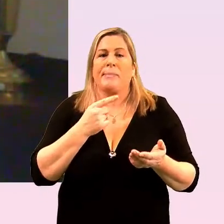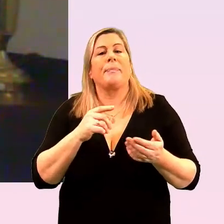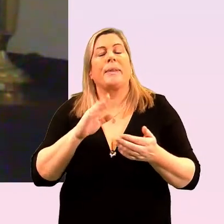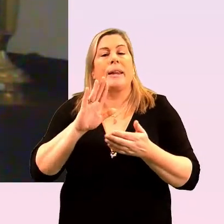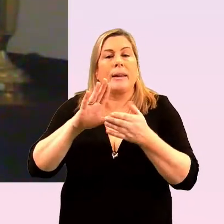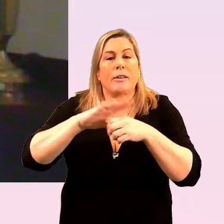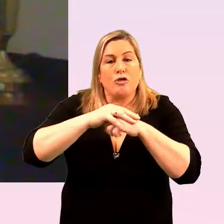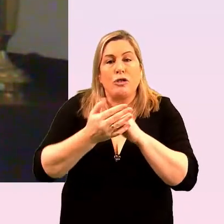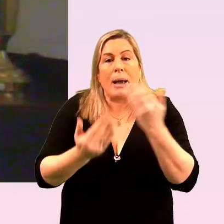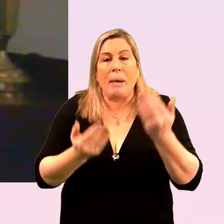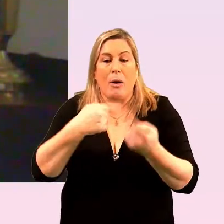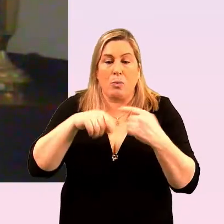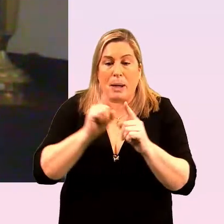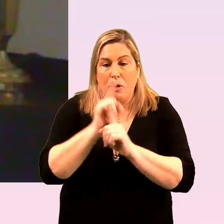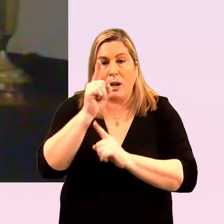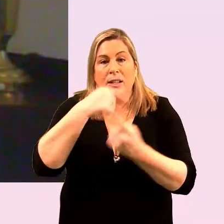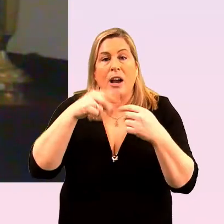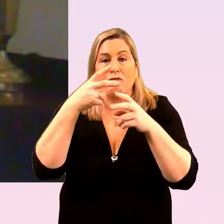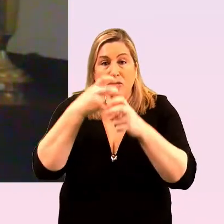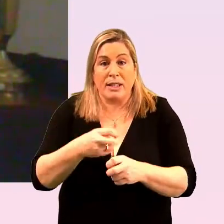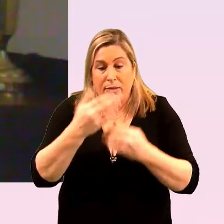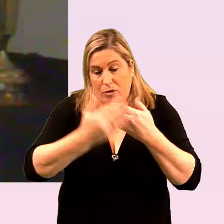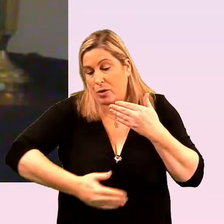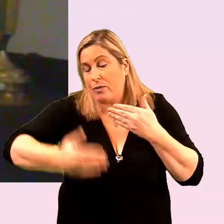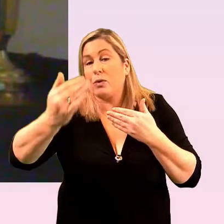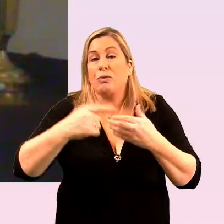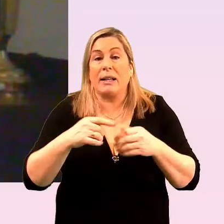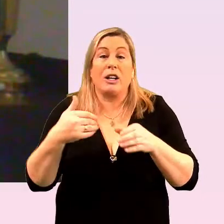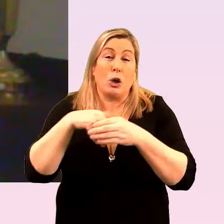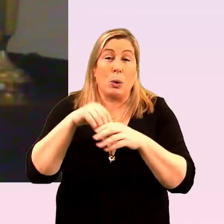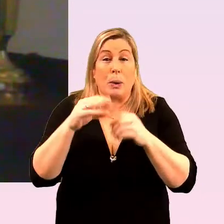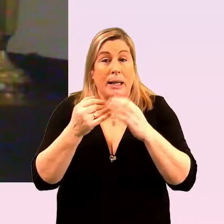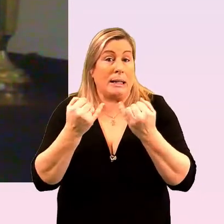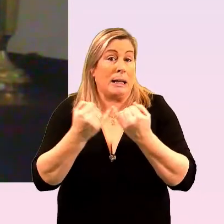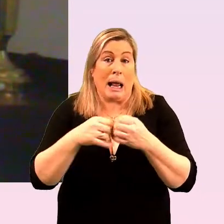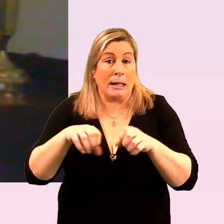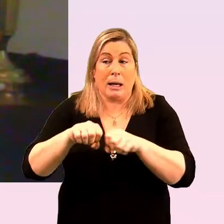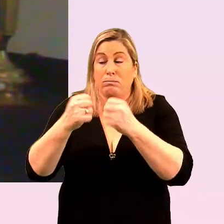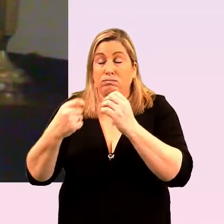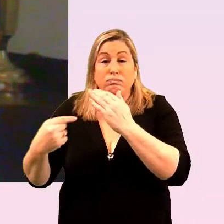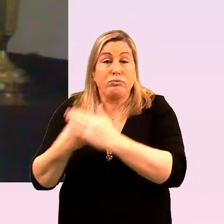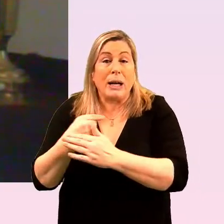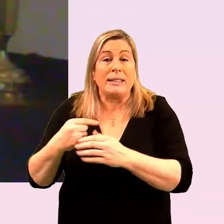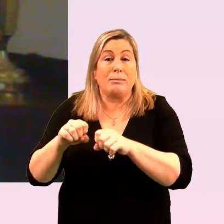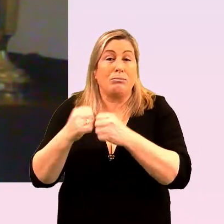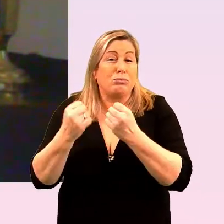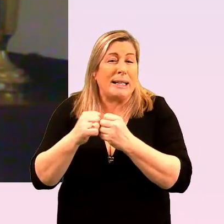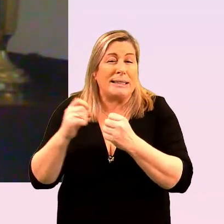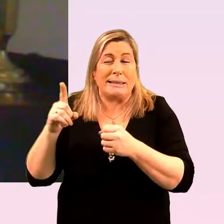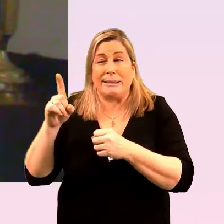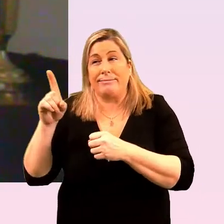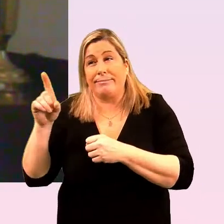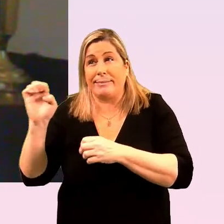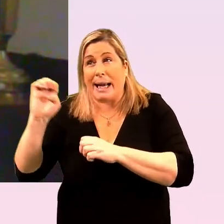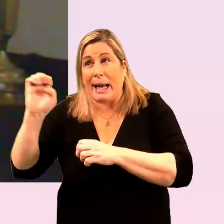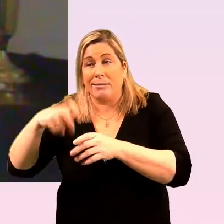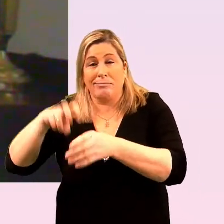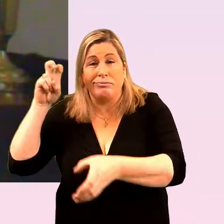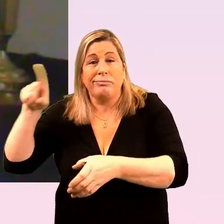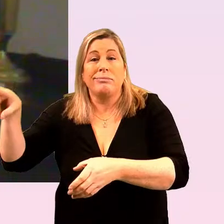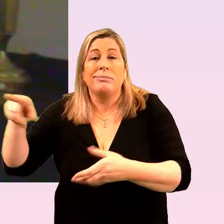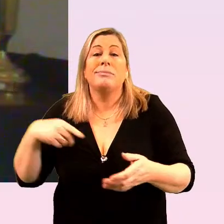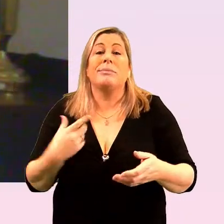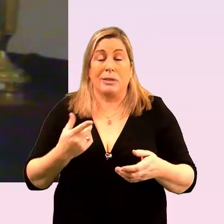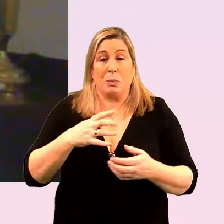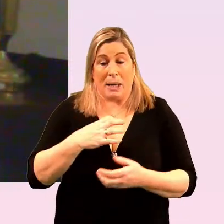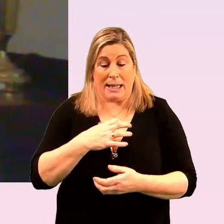are progressing our research from here on in, and that includes with things like Brexit. So, I suppose we adapted to the